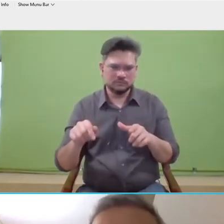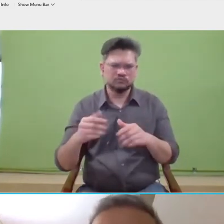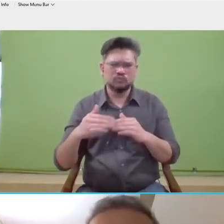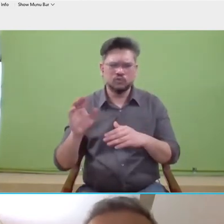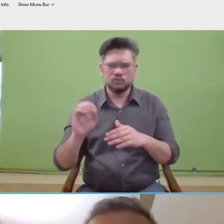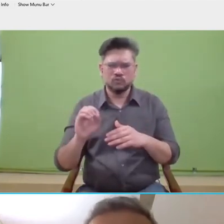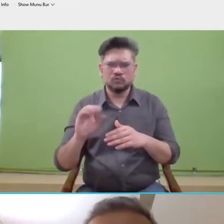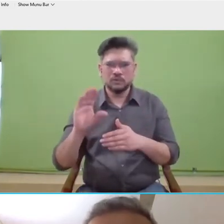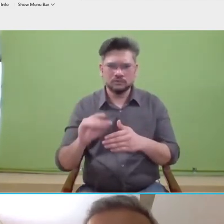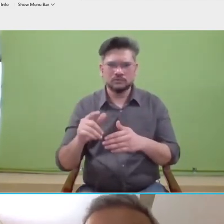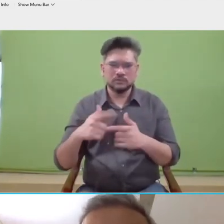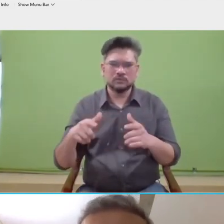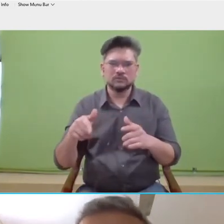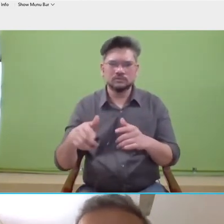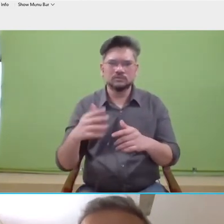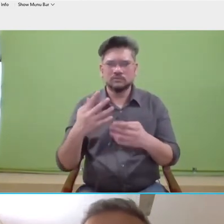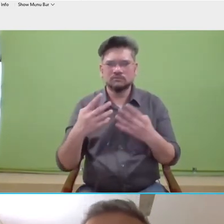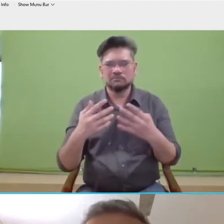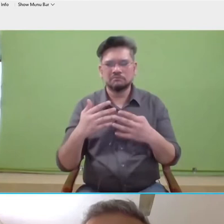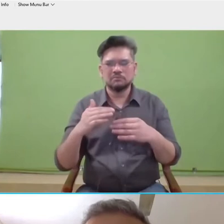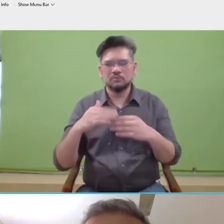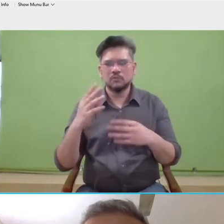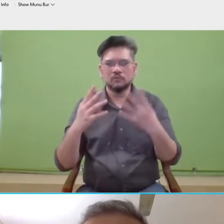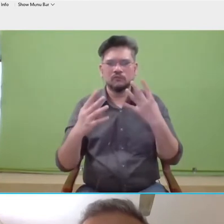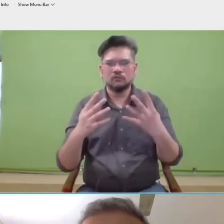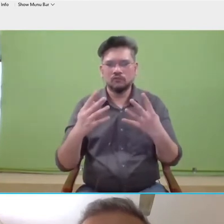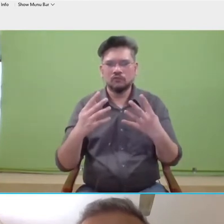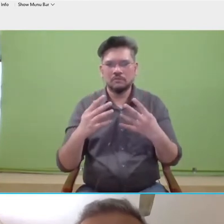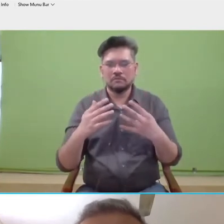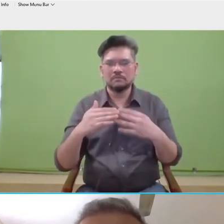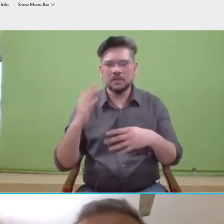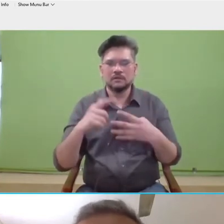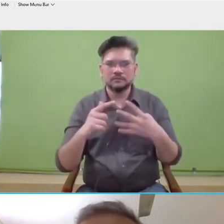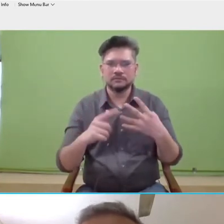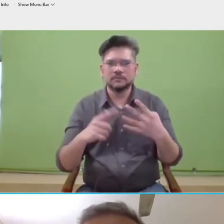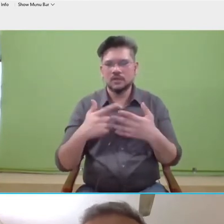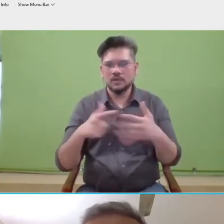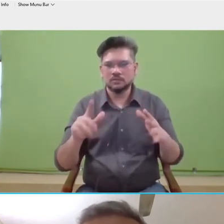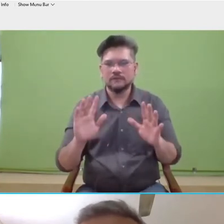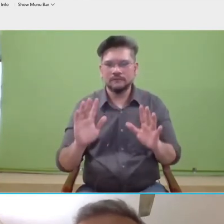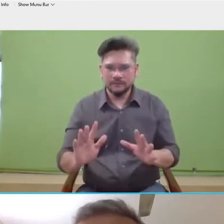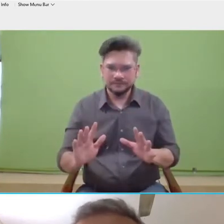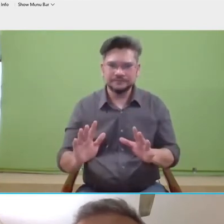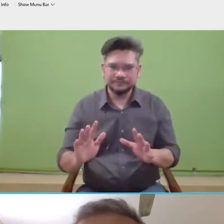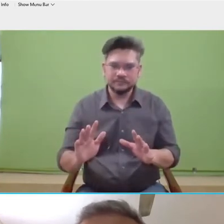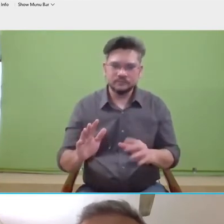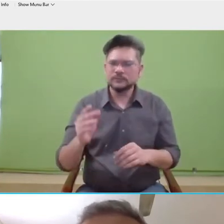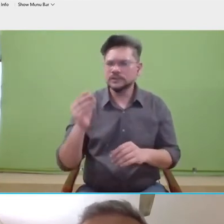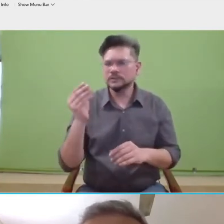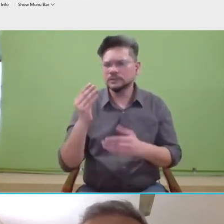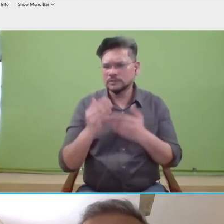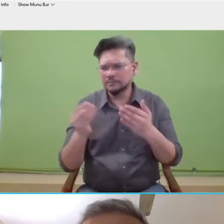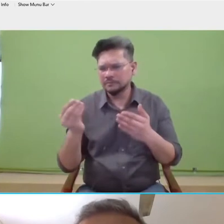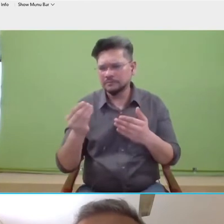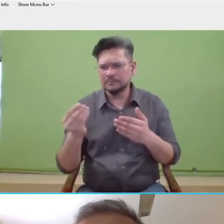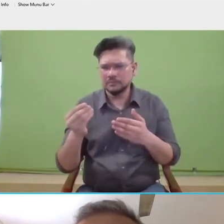but at least four major languages and some languages which are actually dravidian are